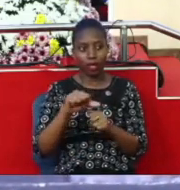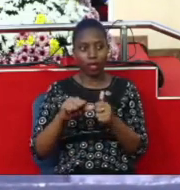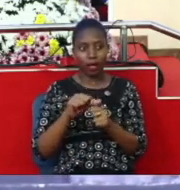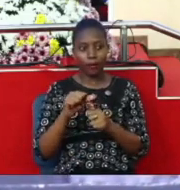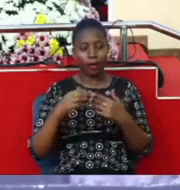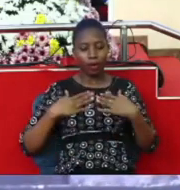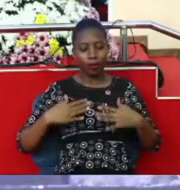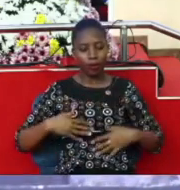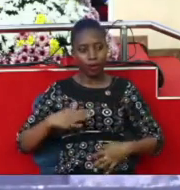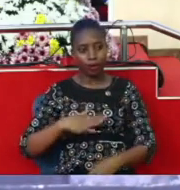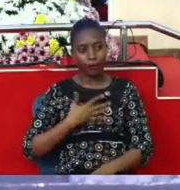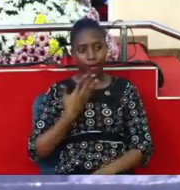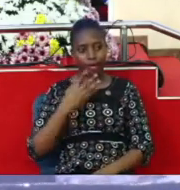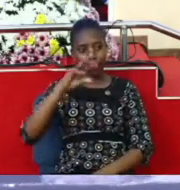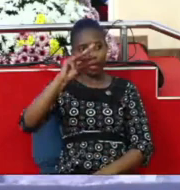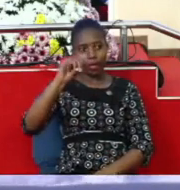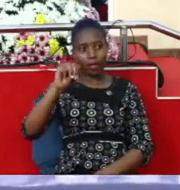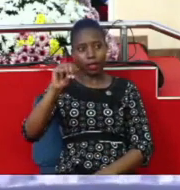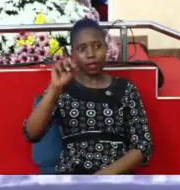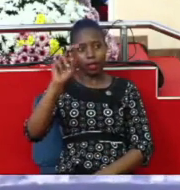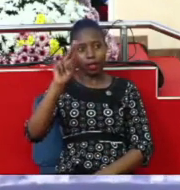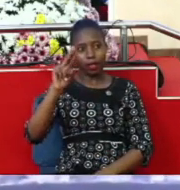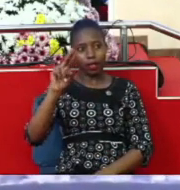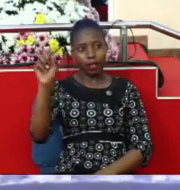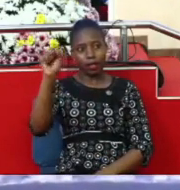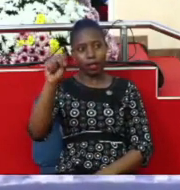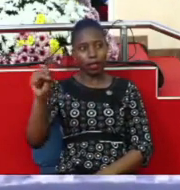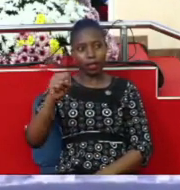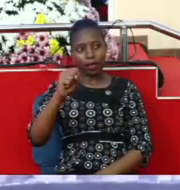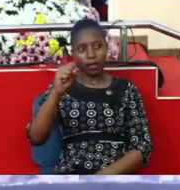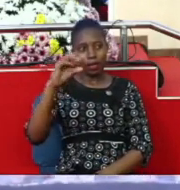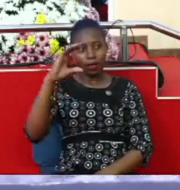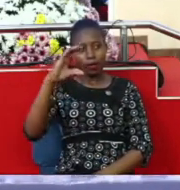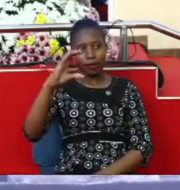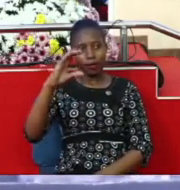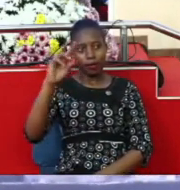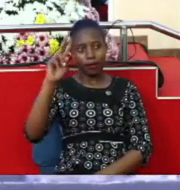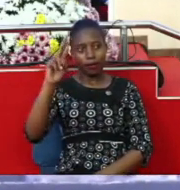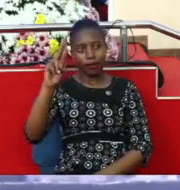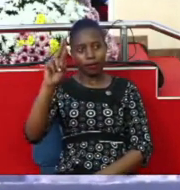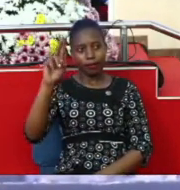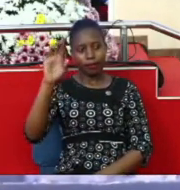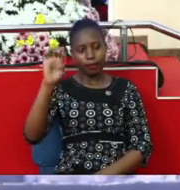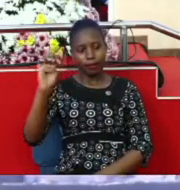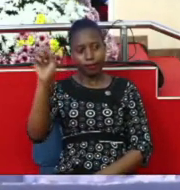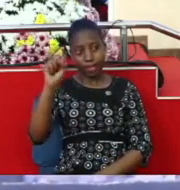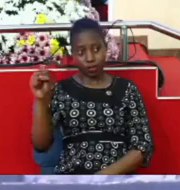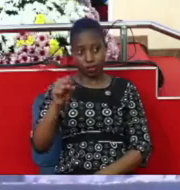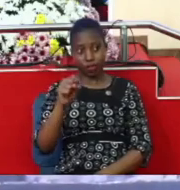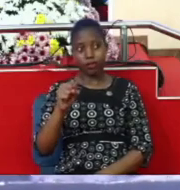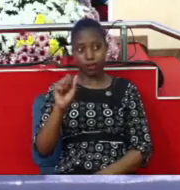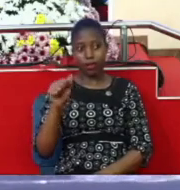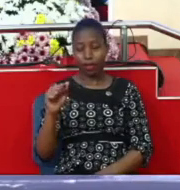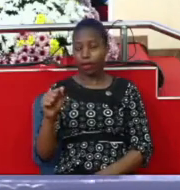Toning your muscles. Otherwise, shingo inaweza refuka. But you have to tone your muscles. Lazima ushughulikie misuli. The only way